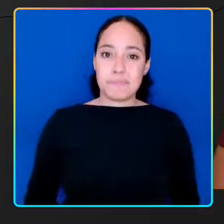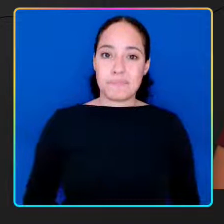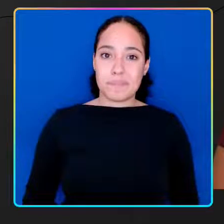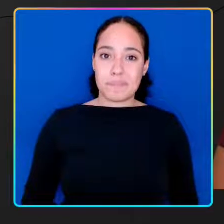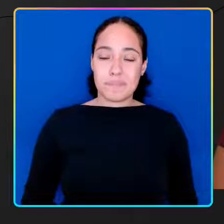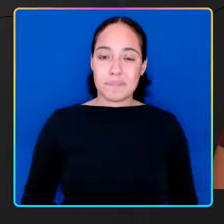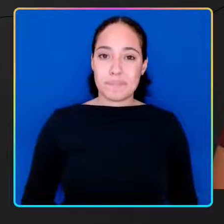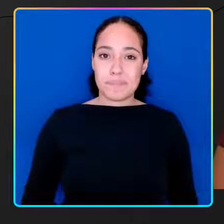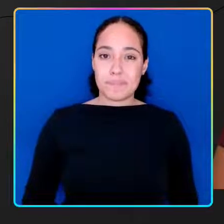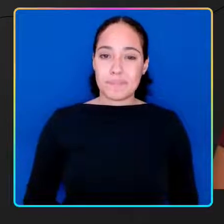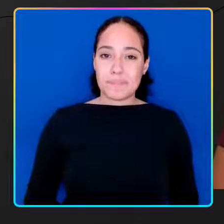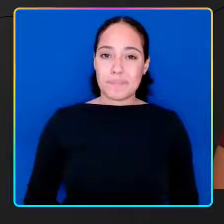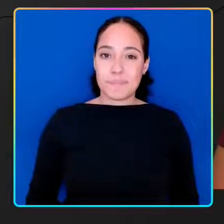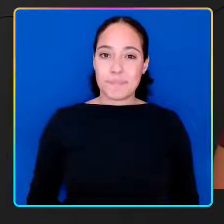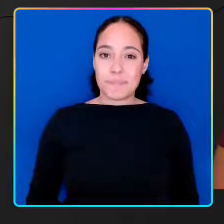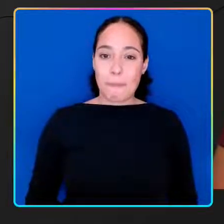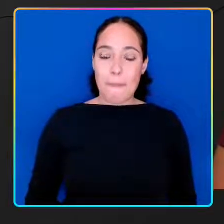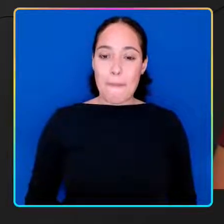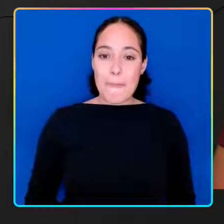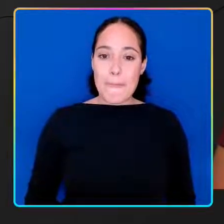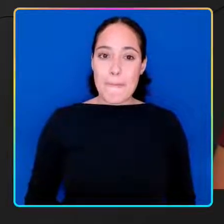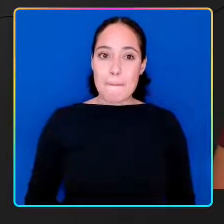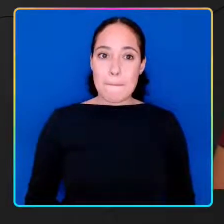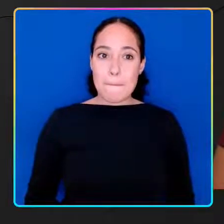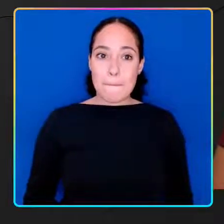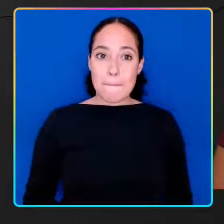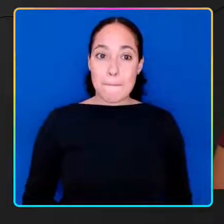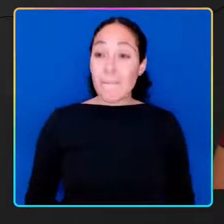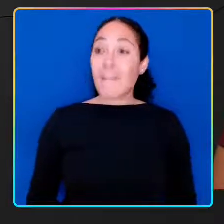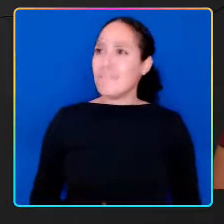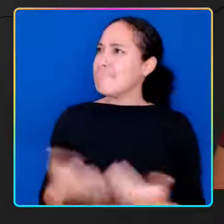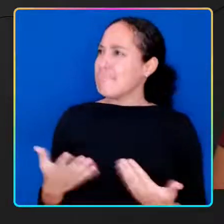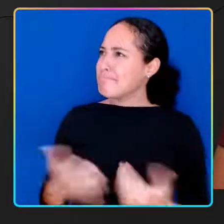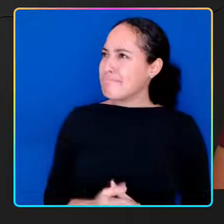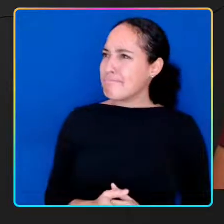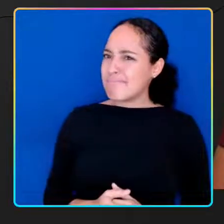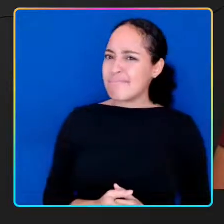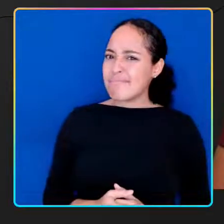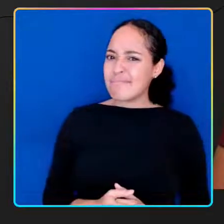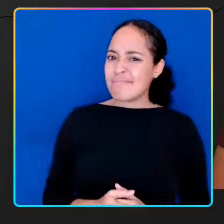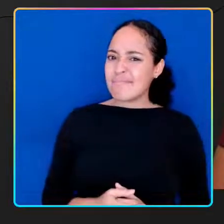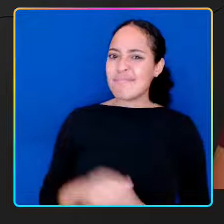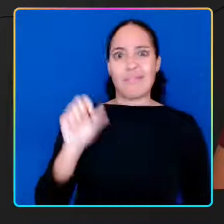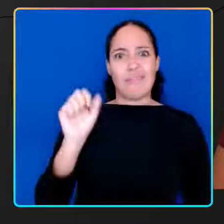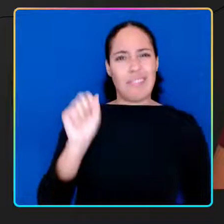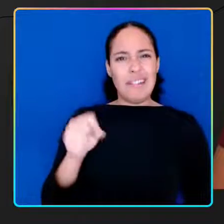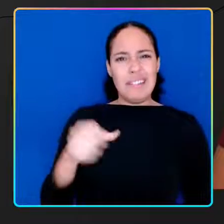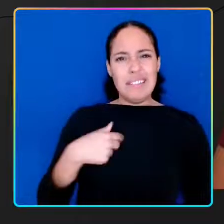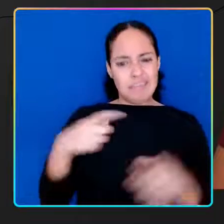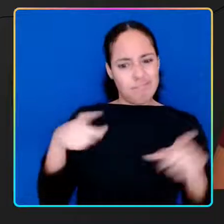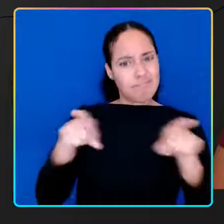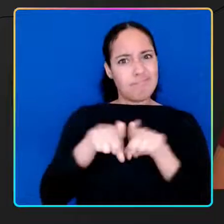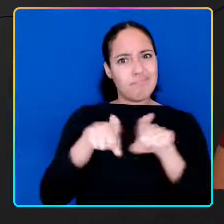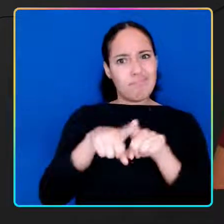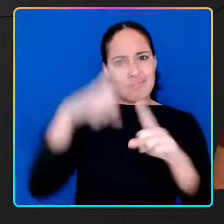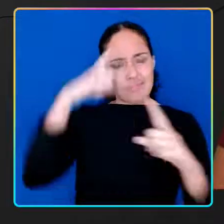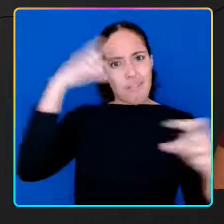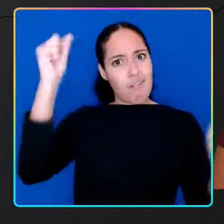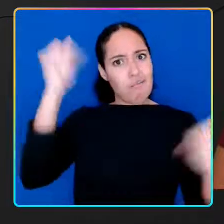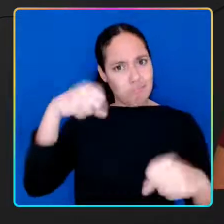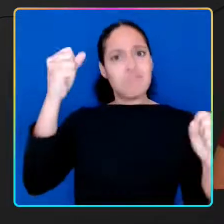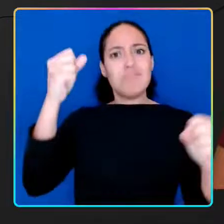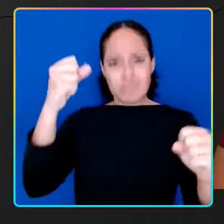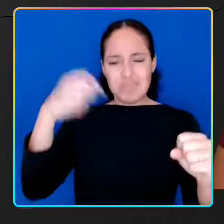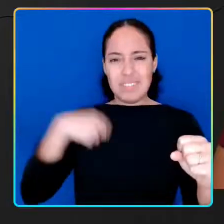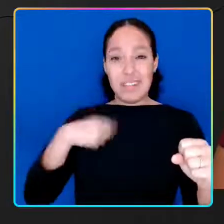tech education. Yeah, no, I always use that phrase, especially in women in tech. I'm very passionate about women in tech